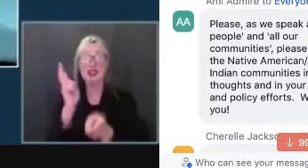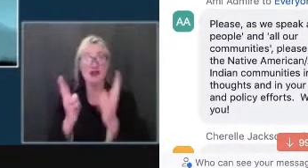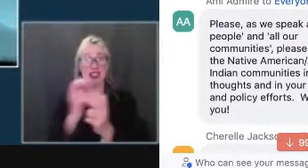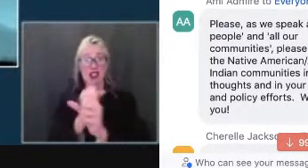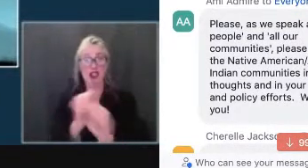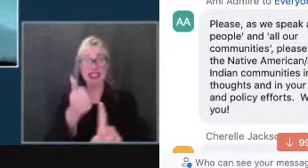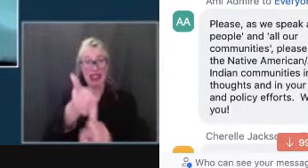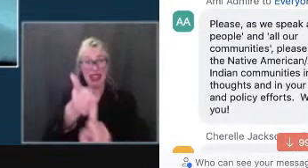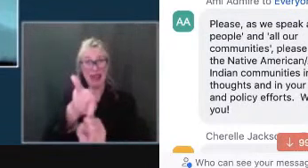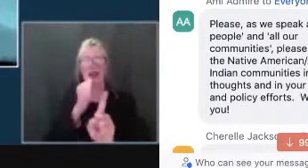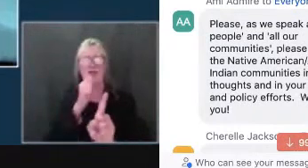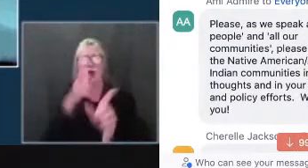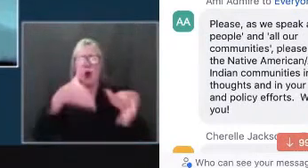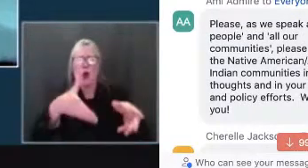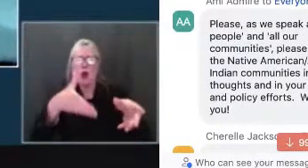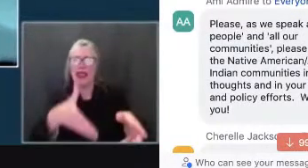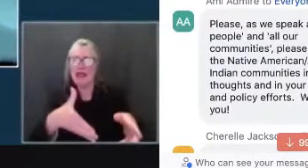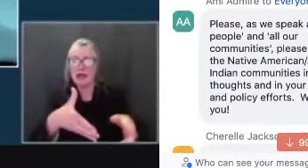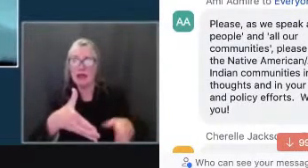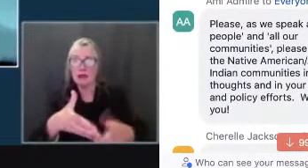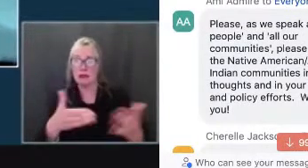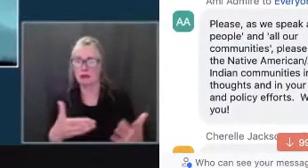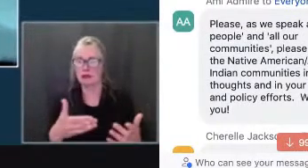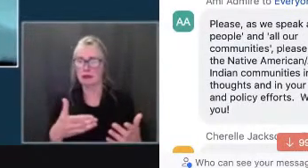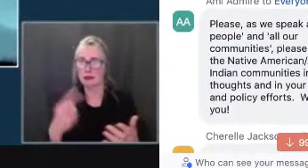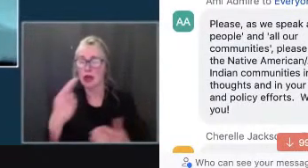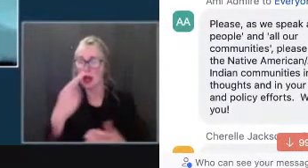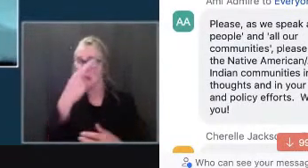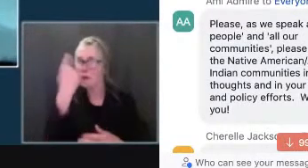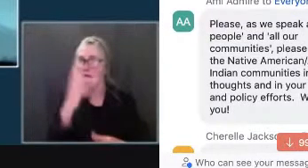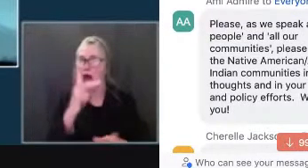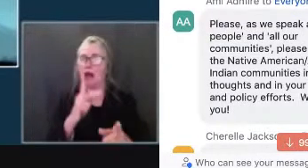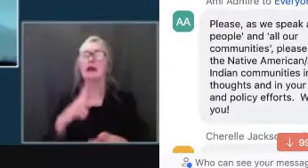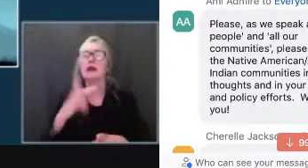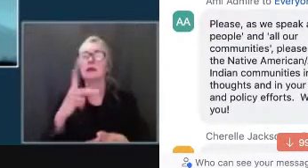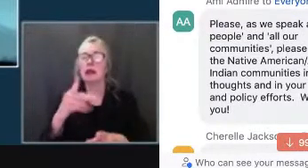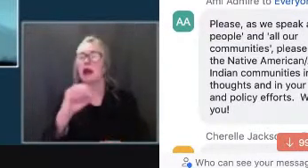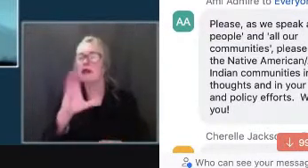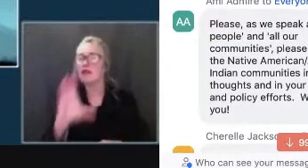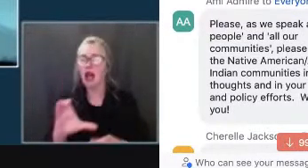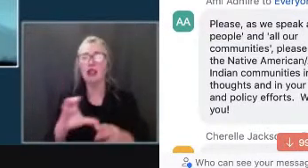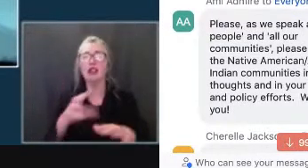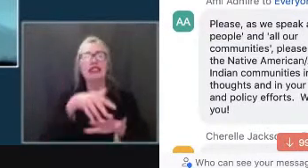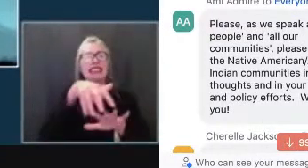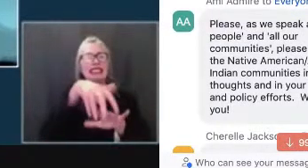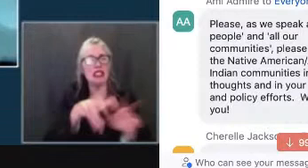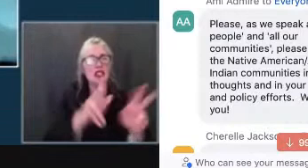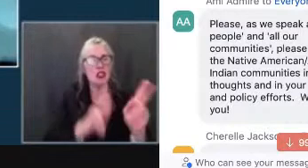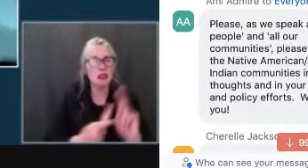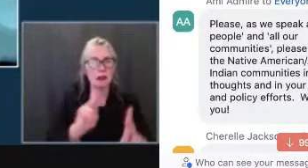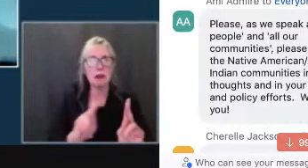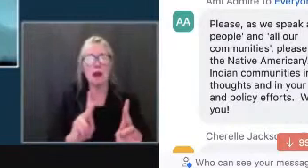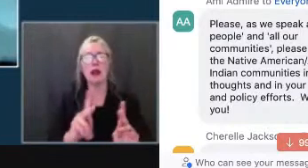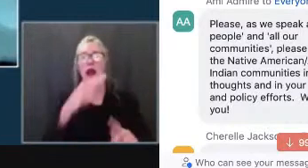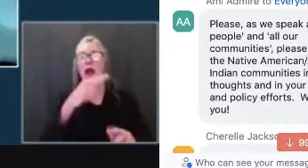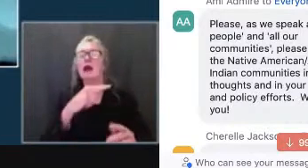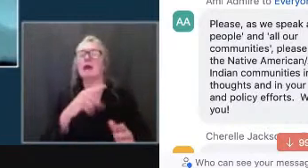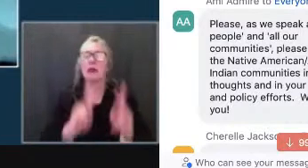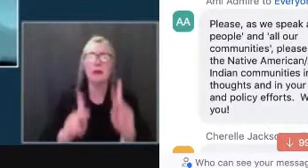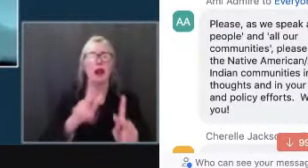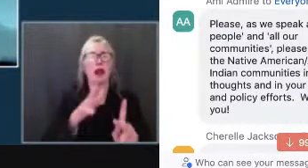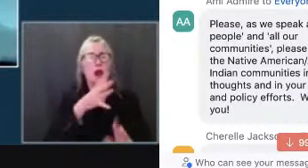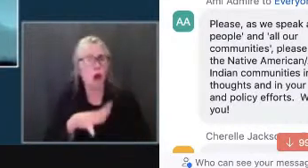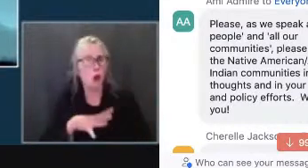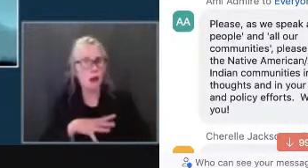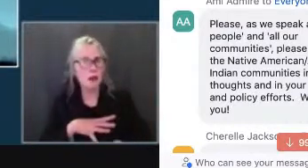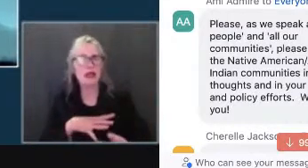behind? Black, Indigenous, people of color, young people, women, vulnerable communities will be left behind at that point. At that point,